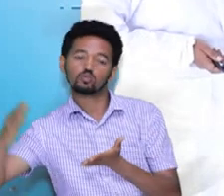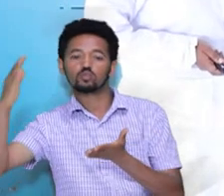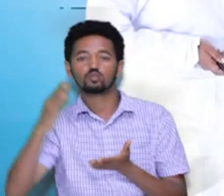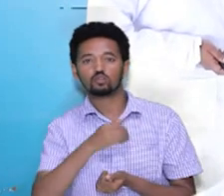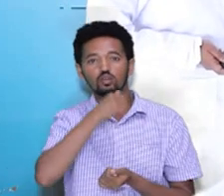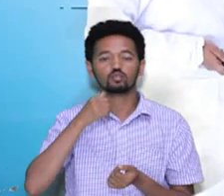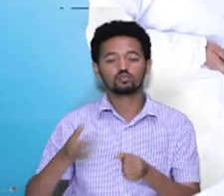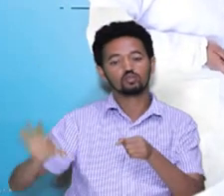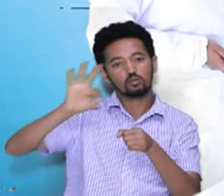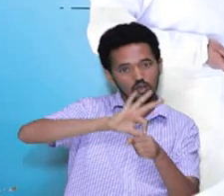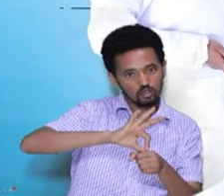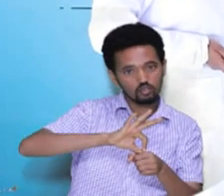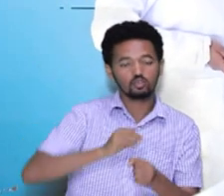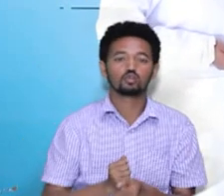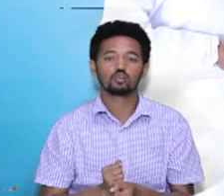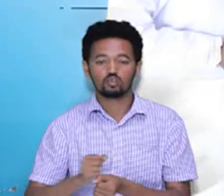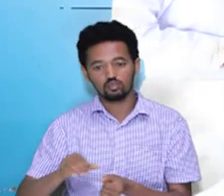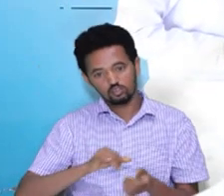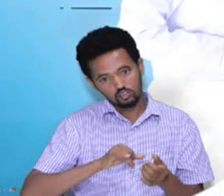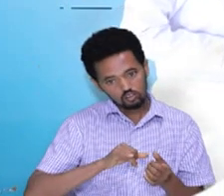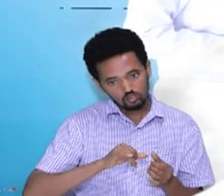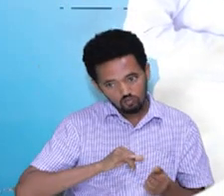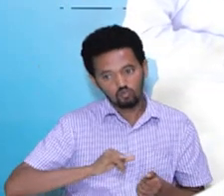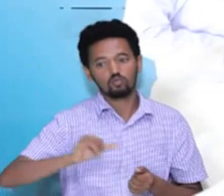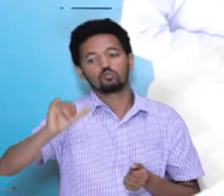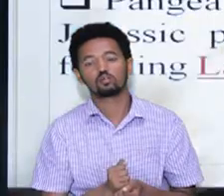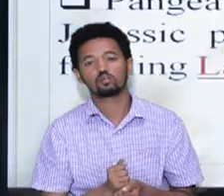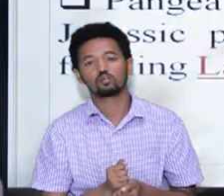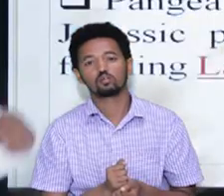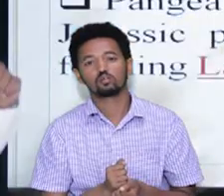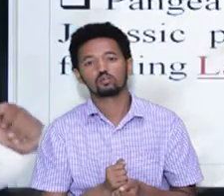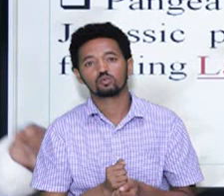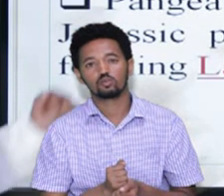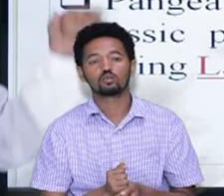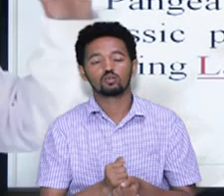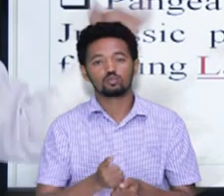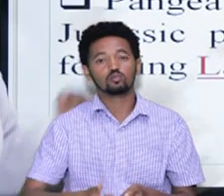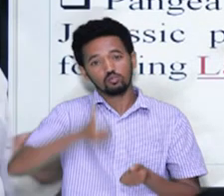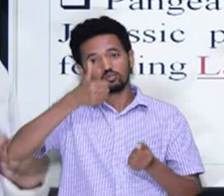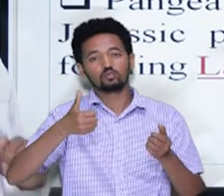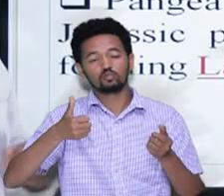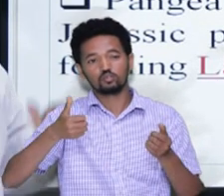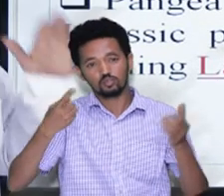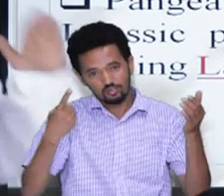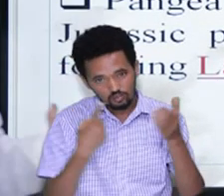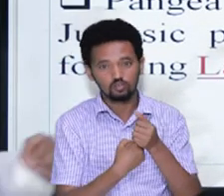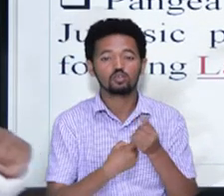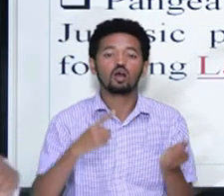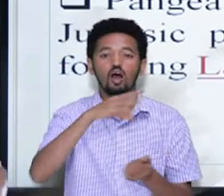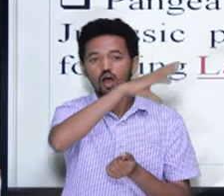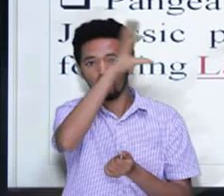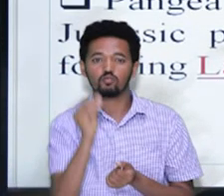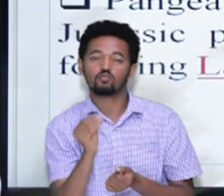on the planet and formed its relief. The continent of Africa was the